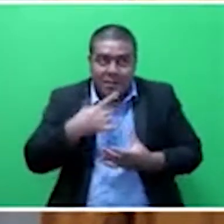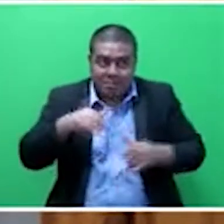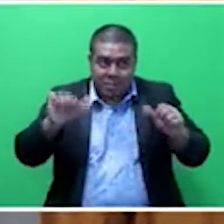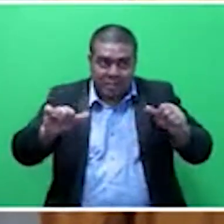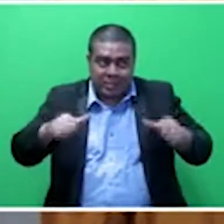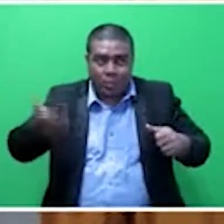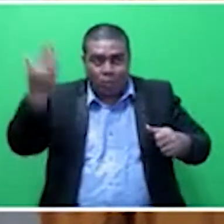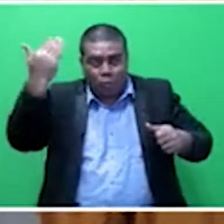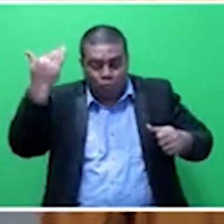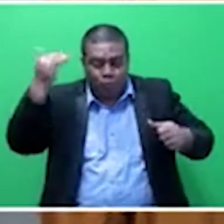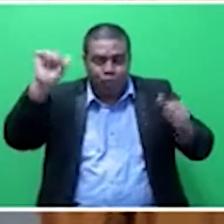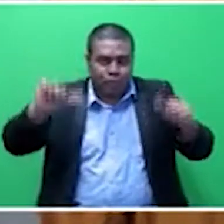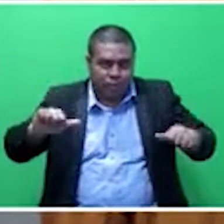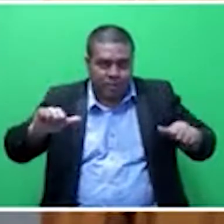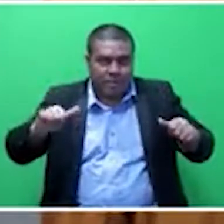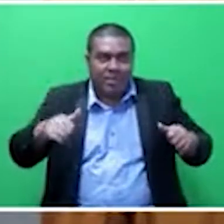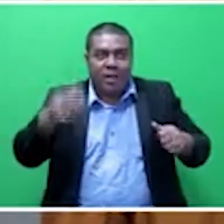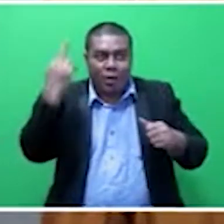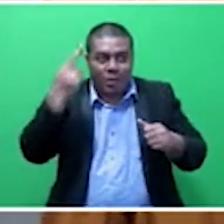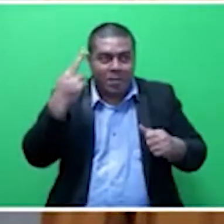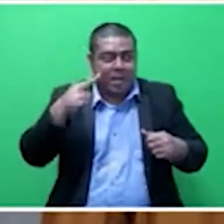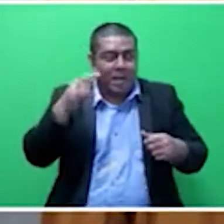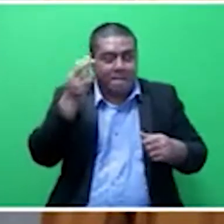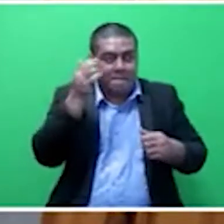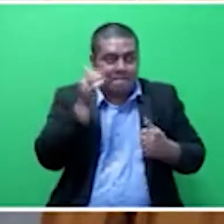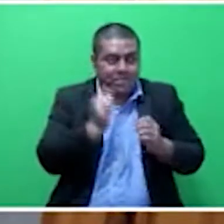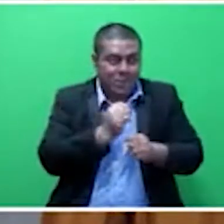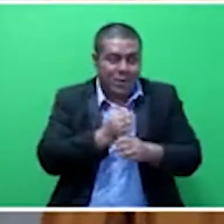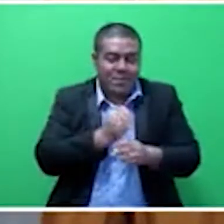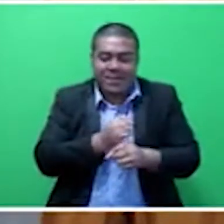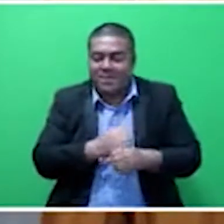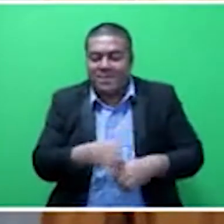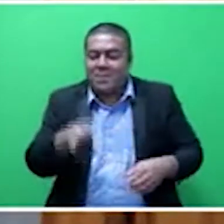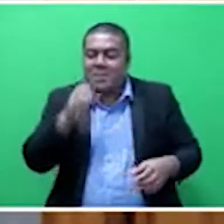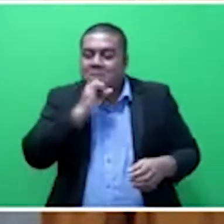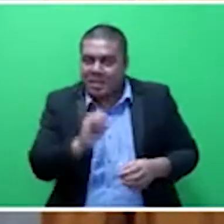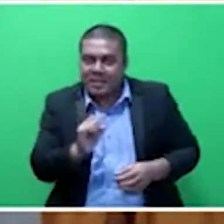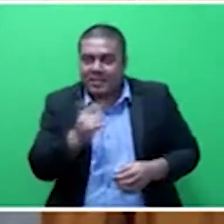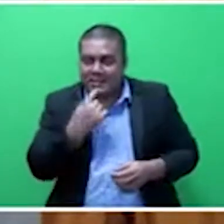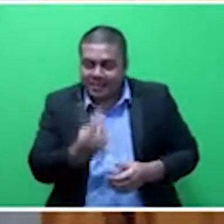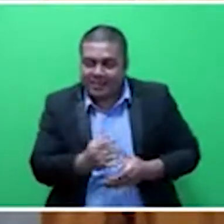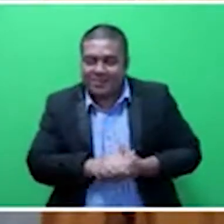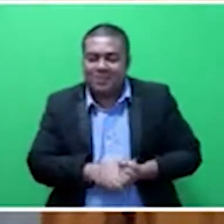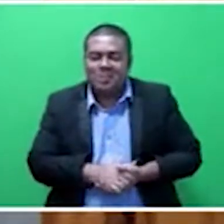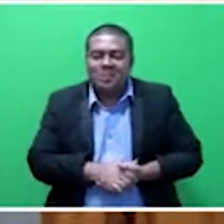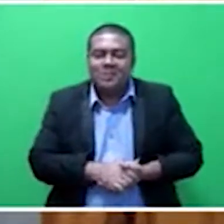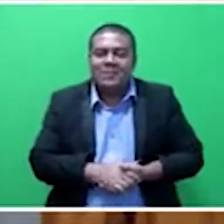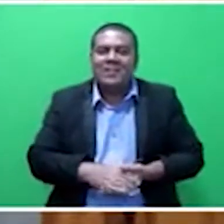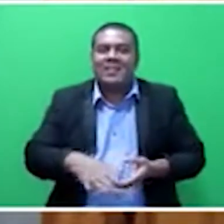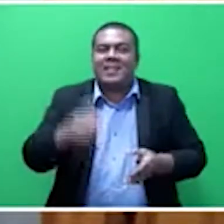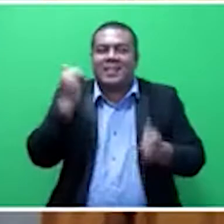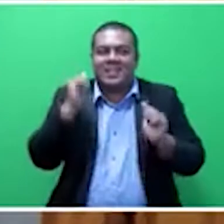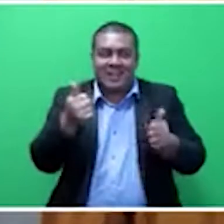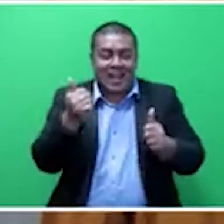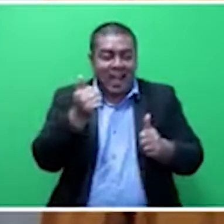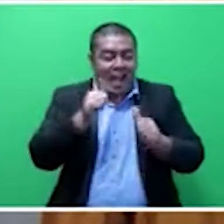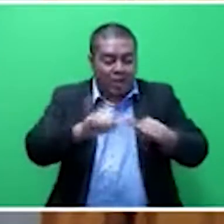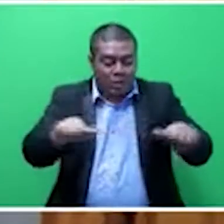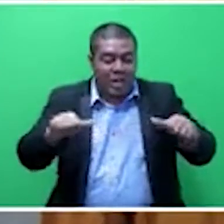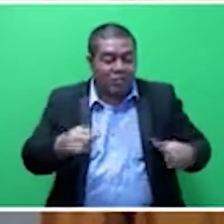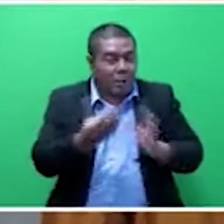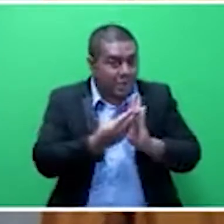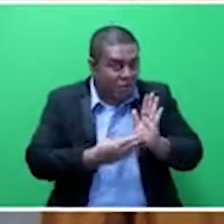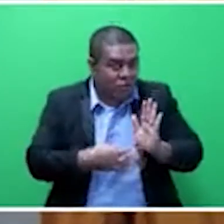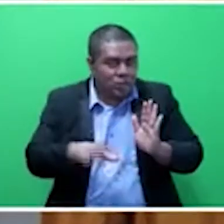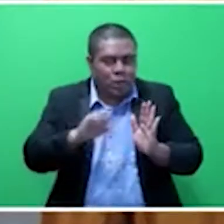most useful, and most normal employment of men," unquote. The country can prosper if it has a good agricultural budget with the right-thinking leaders who